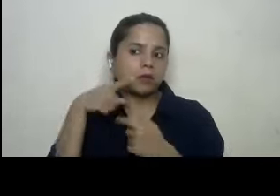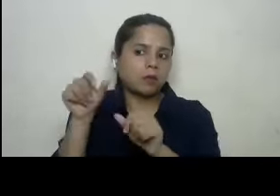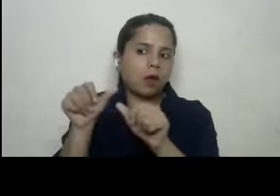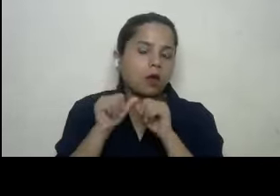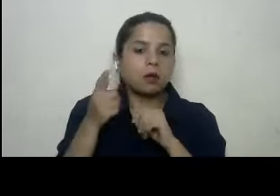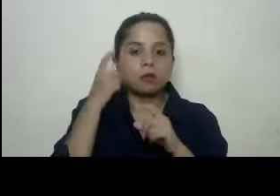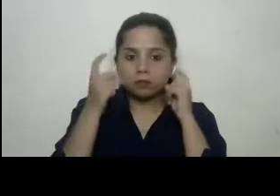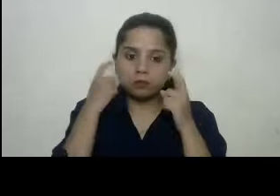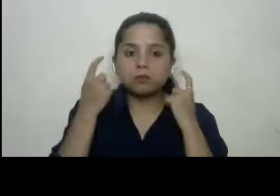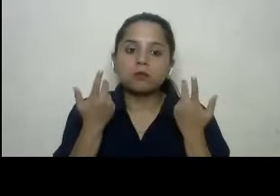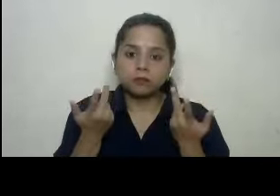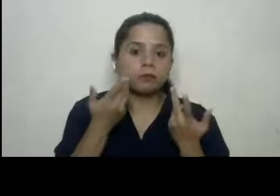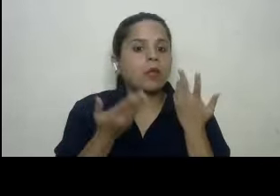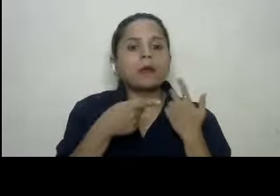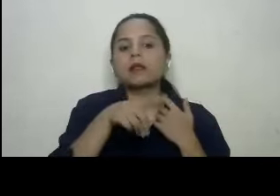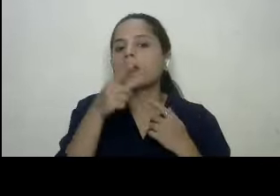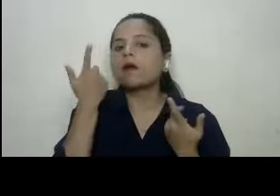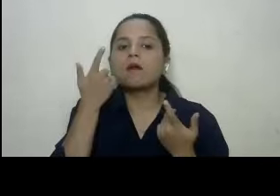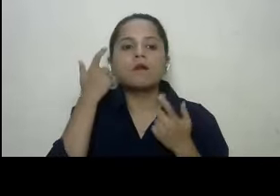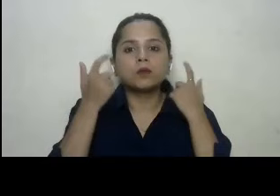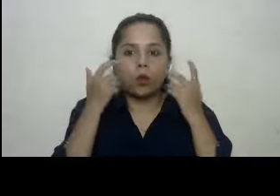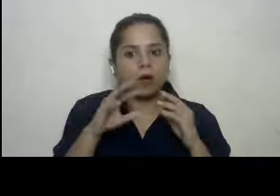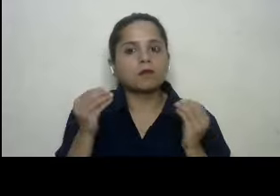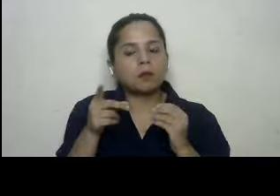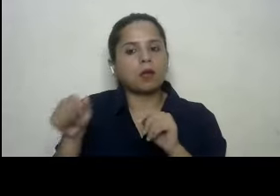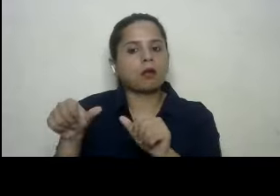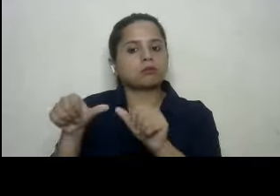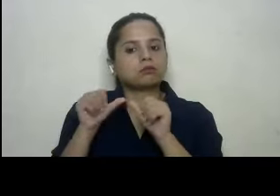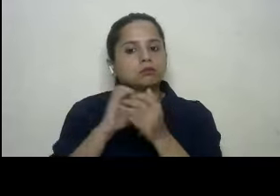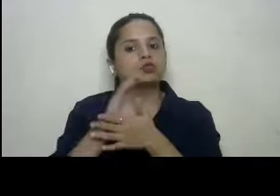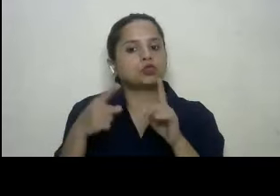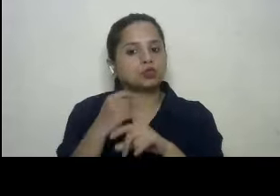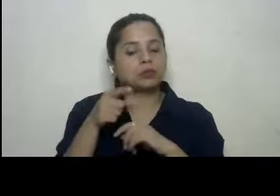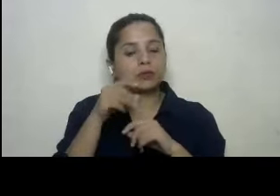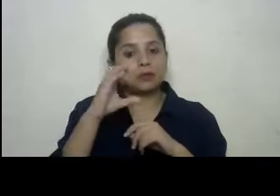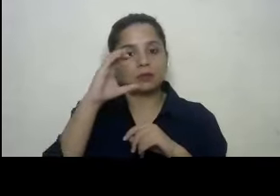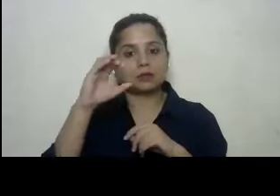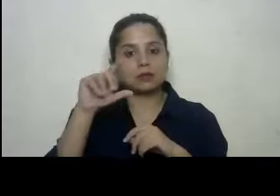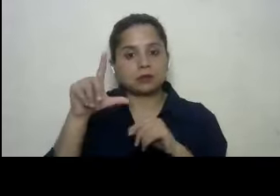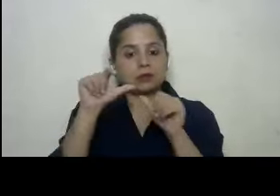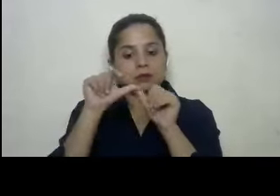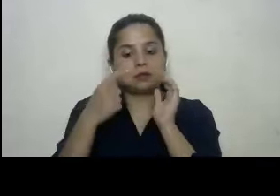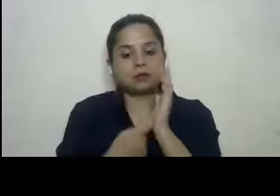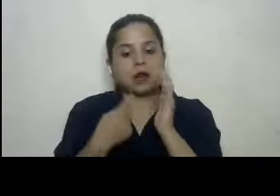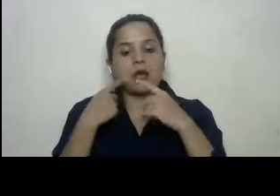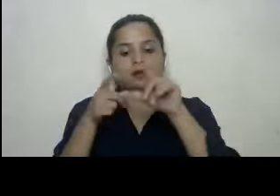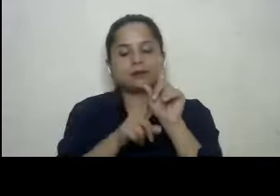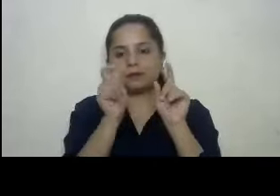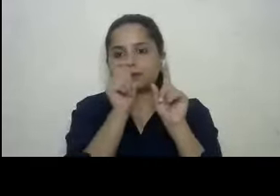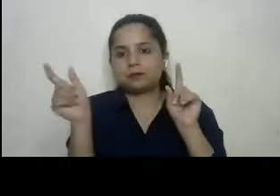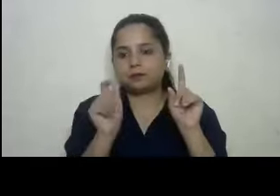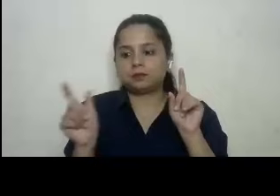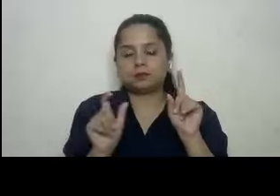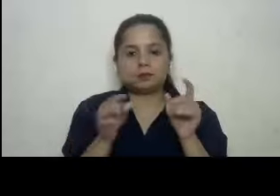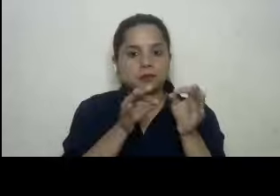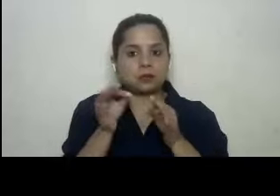You might not have thought about it. So with this framework, clarity framework, if you develop your prompt, and we are going to